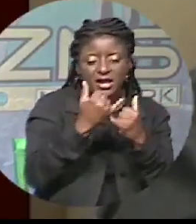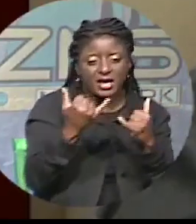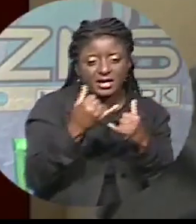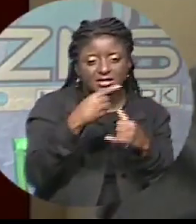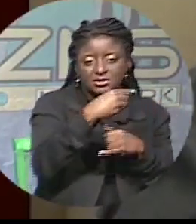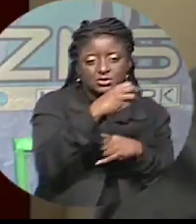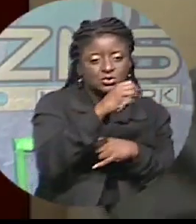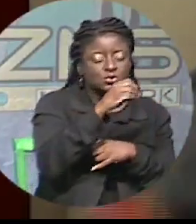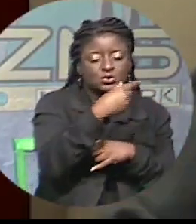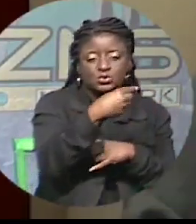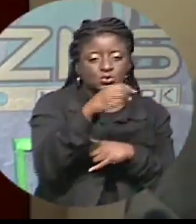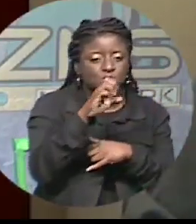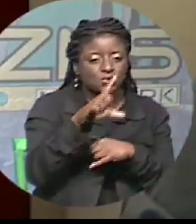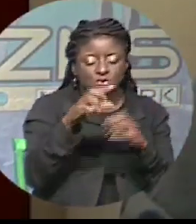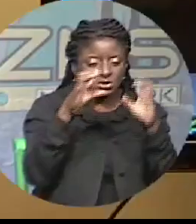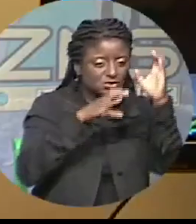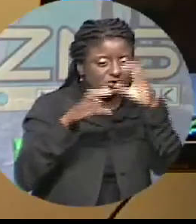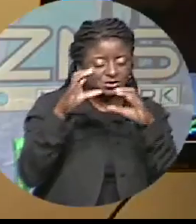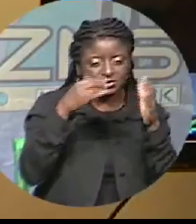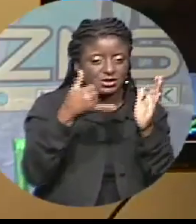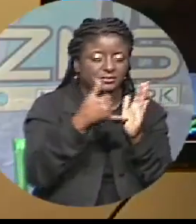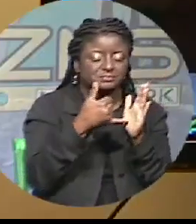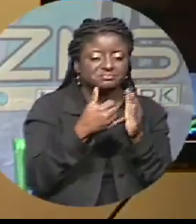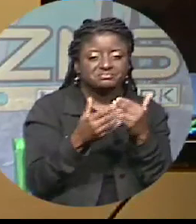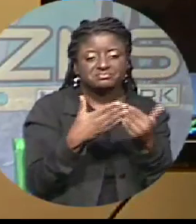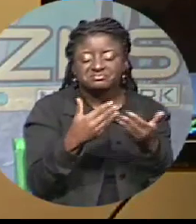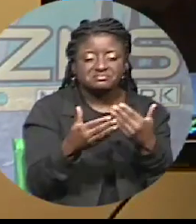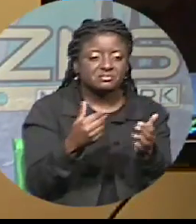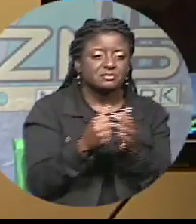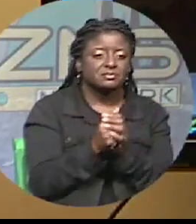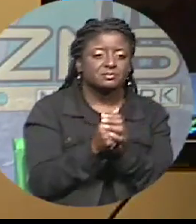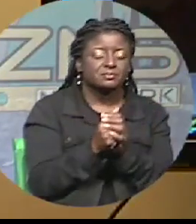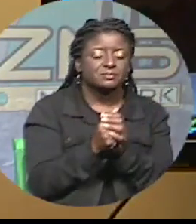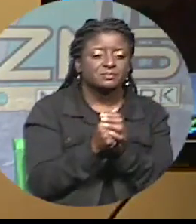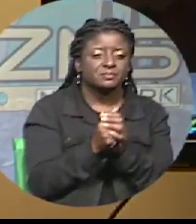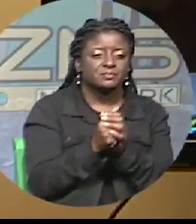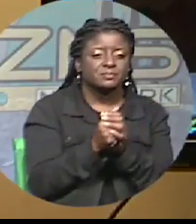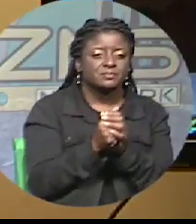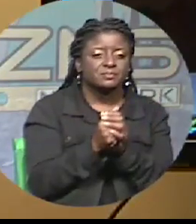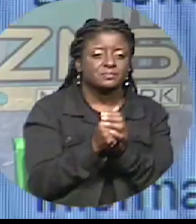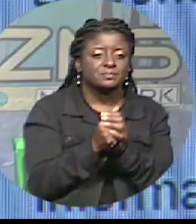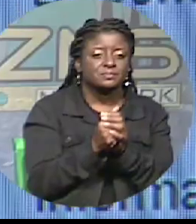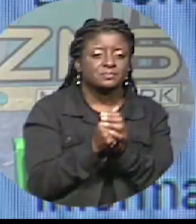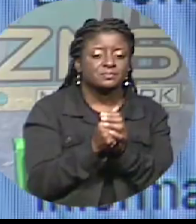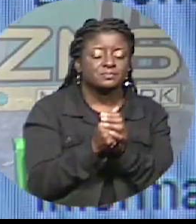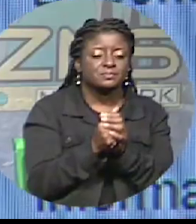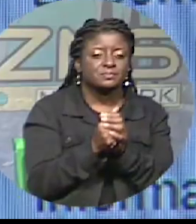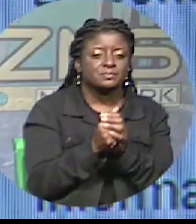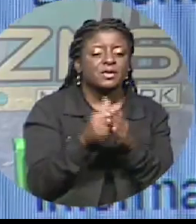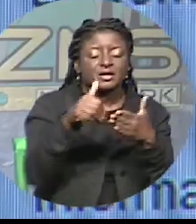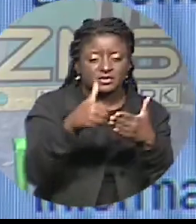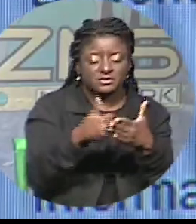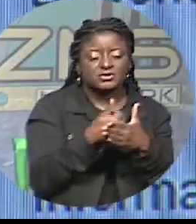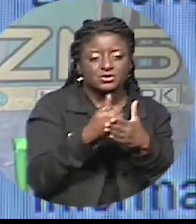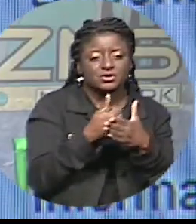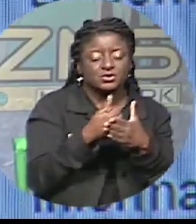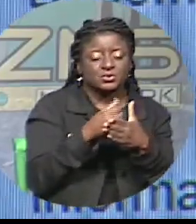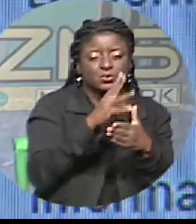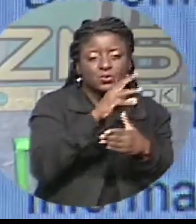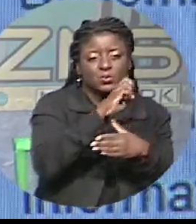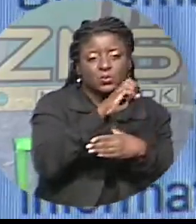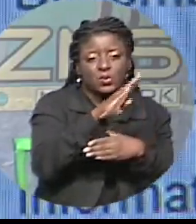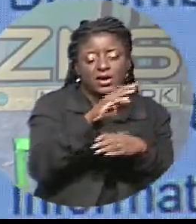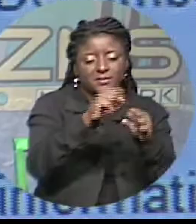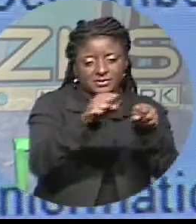your law is on any particular matter. Senator Maynard Gibson says the new website would also assist people in